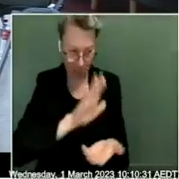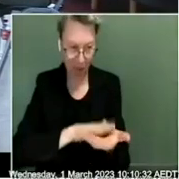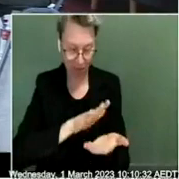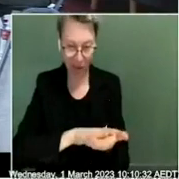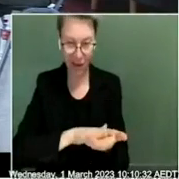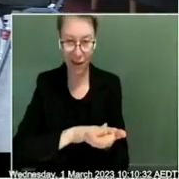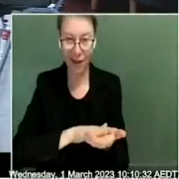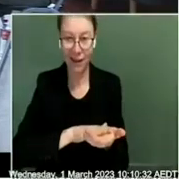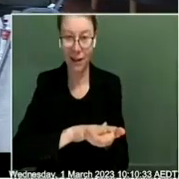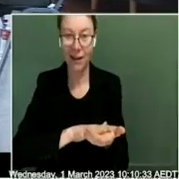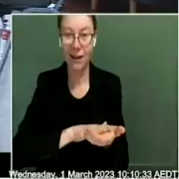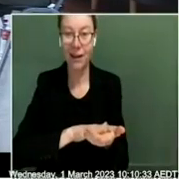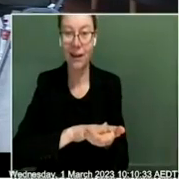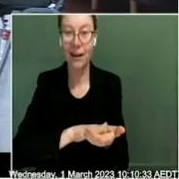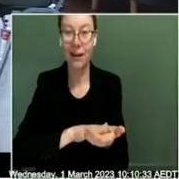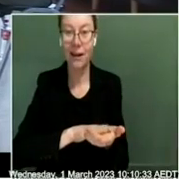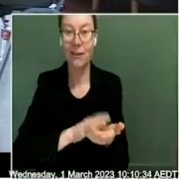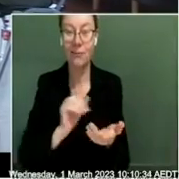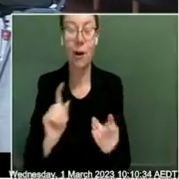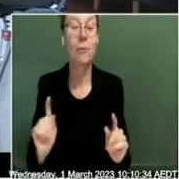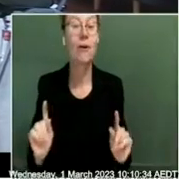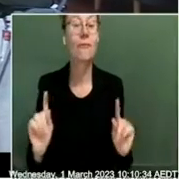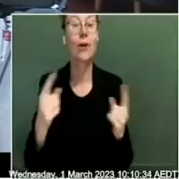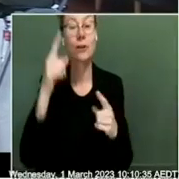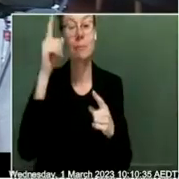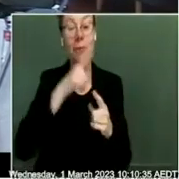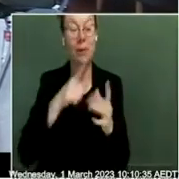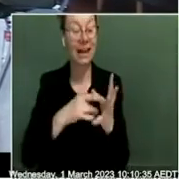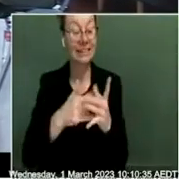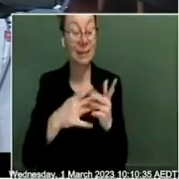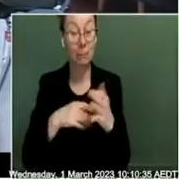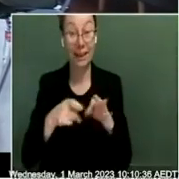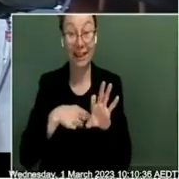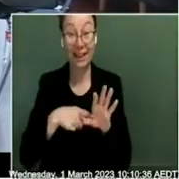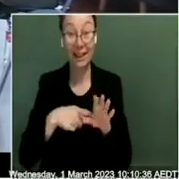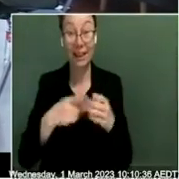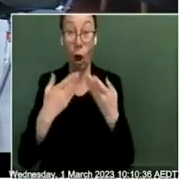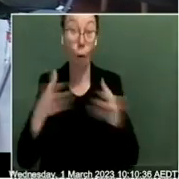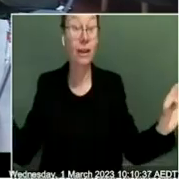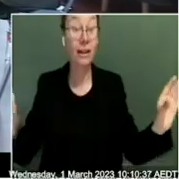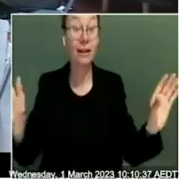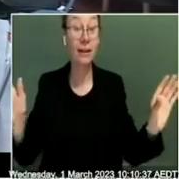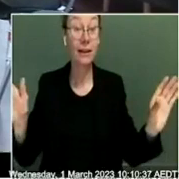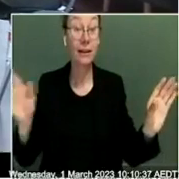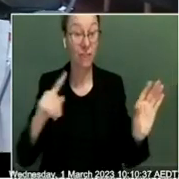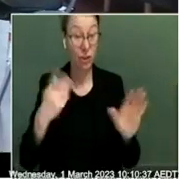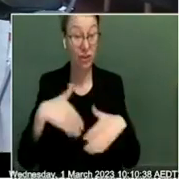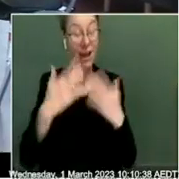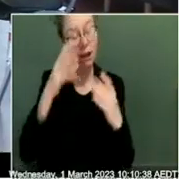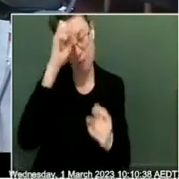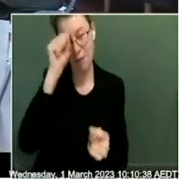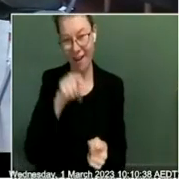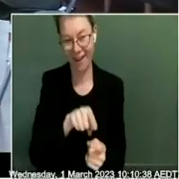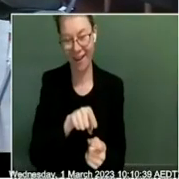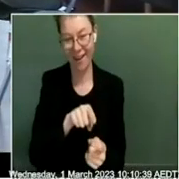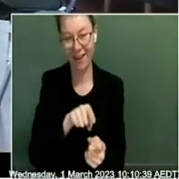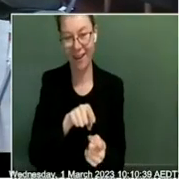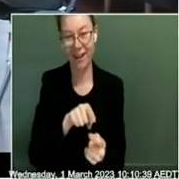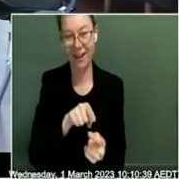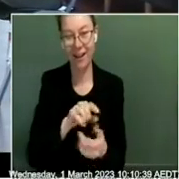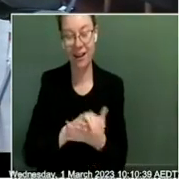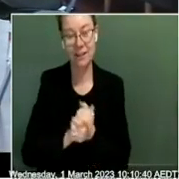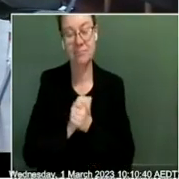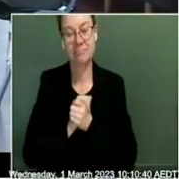People's Assembly on that first day, so I was privileged to see her then, which I'll